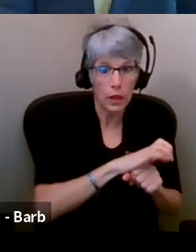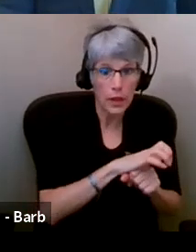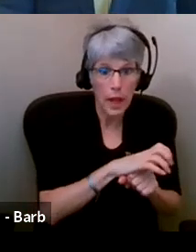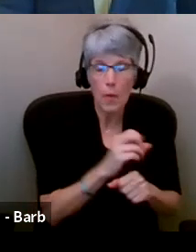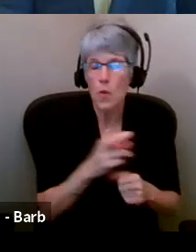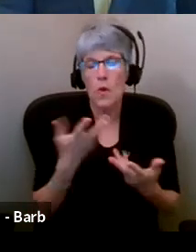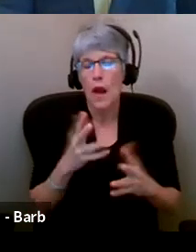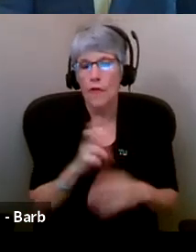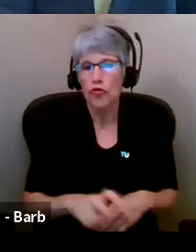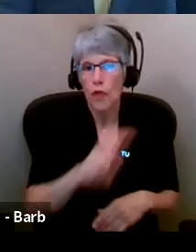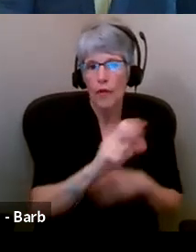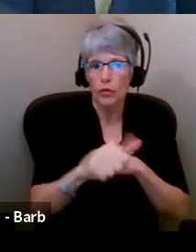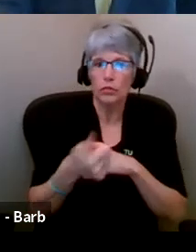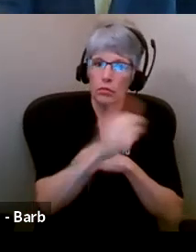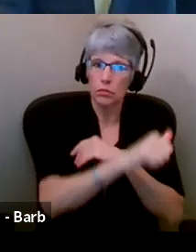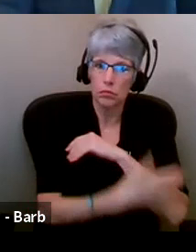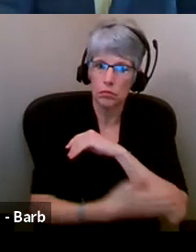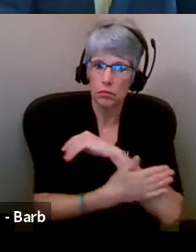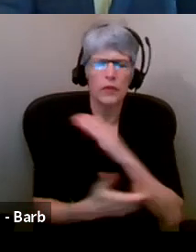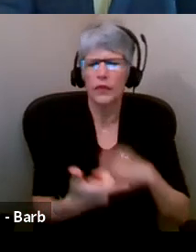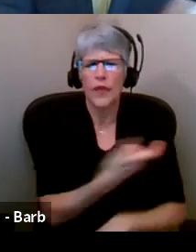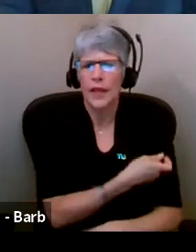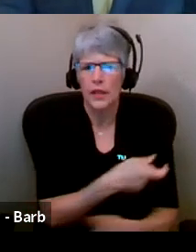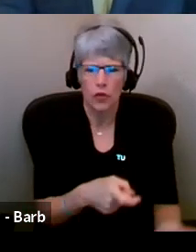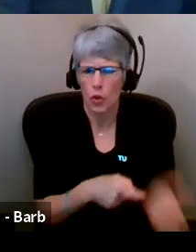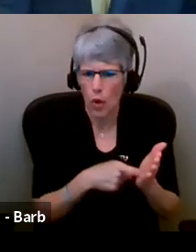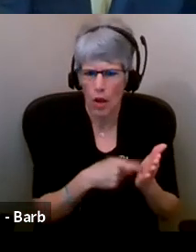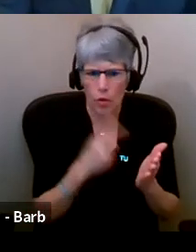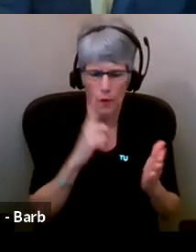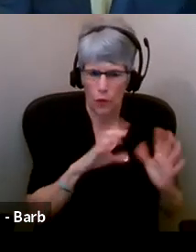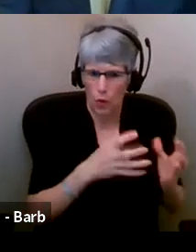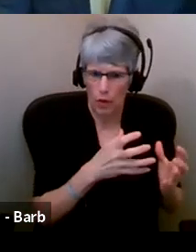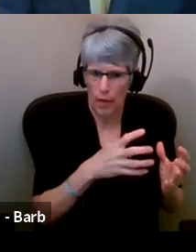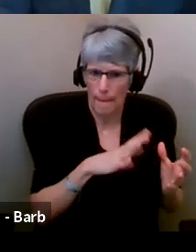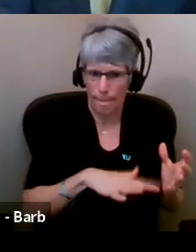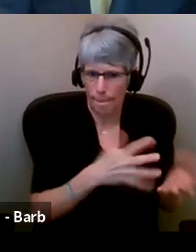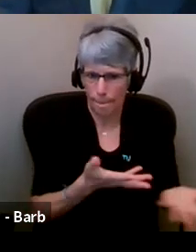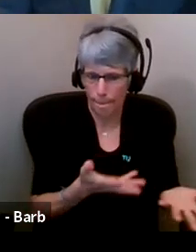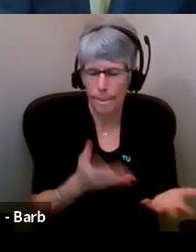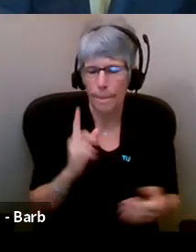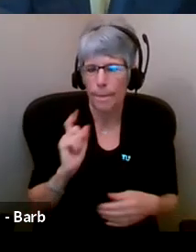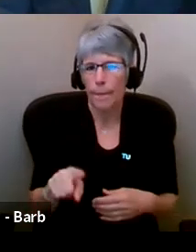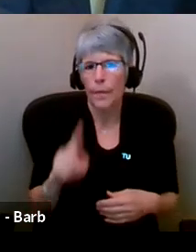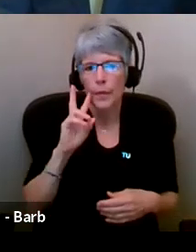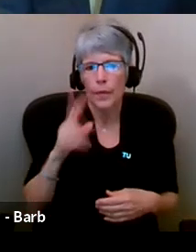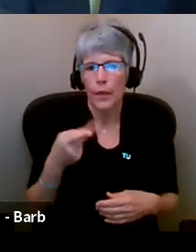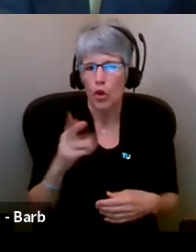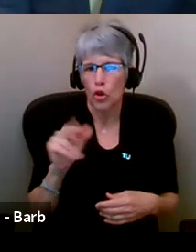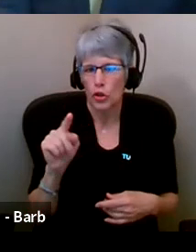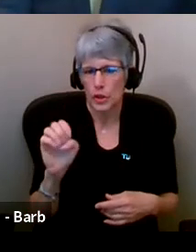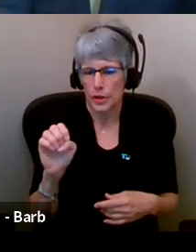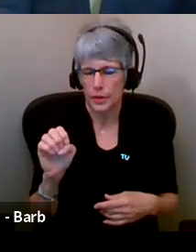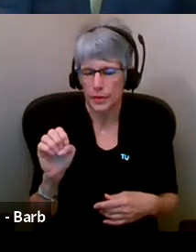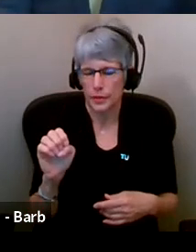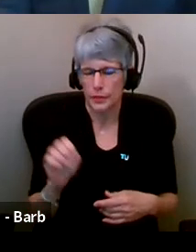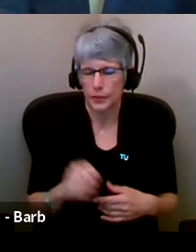abroad, what are the vaccination requirements for them? I'll go to Vice President Hurte on this one to provide some details in regards to